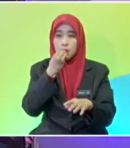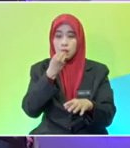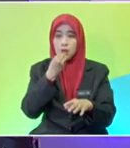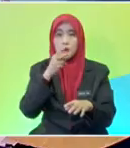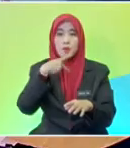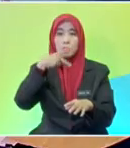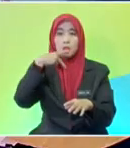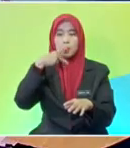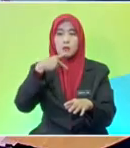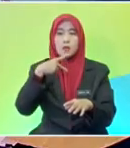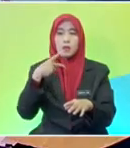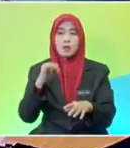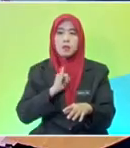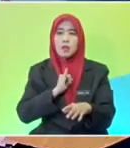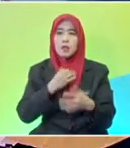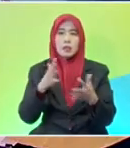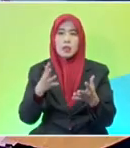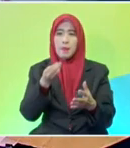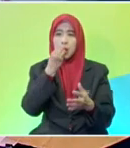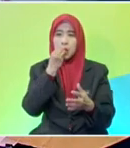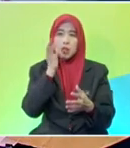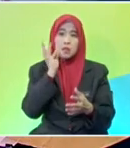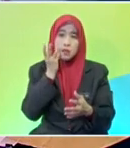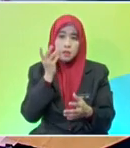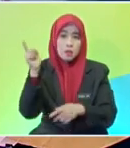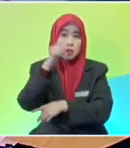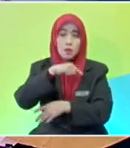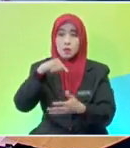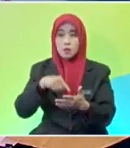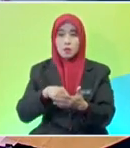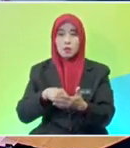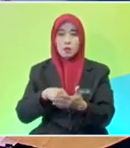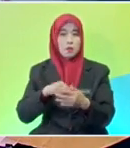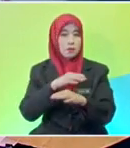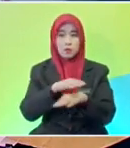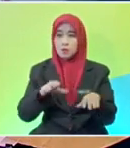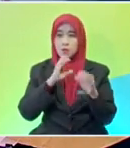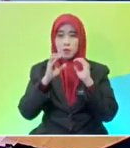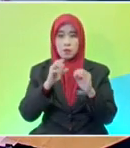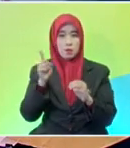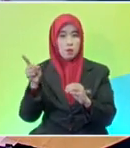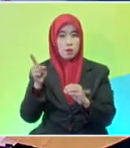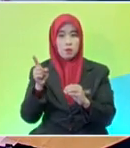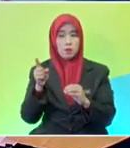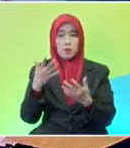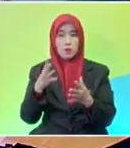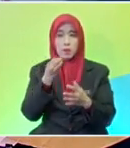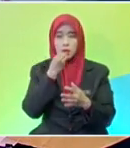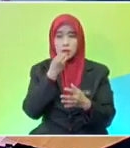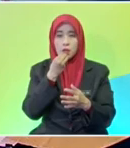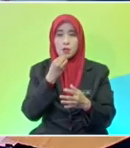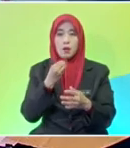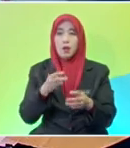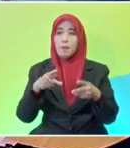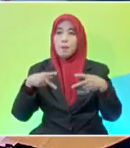I didn't take my rice today yet. Don't tell me your diet, okay? So we need more energy. So that you need